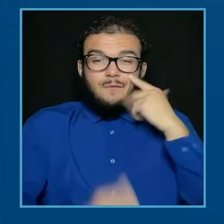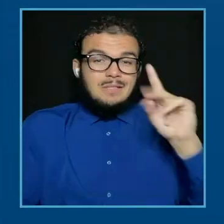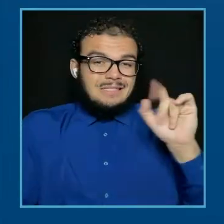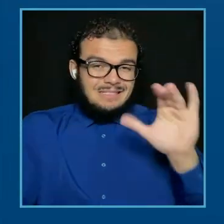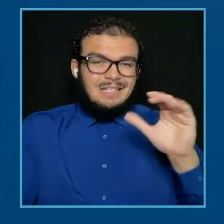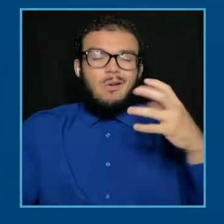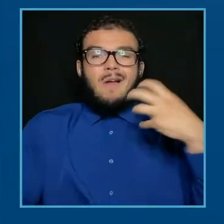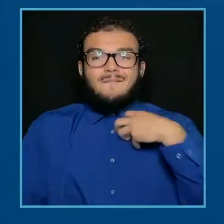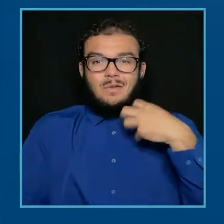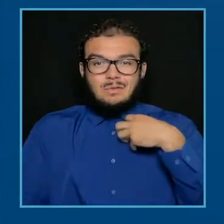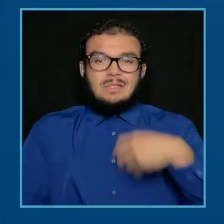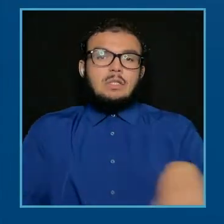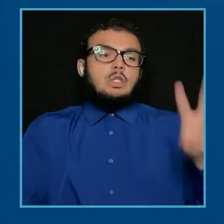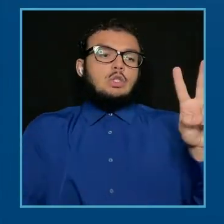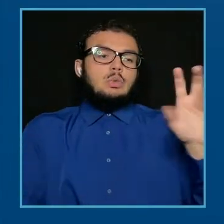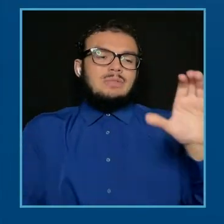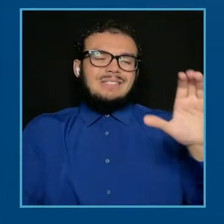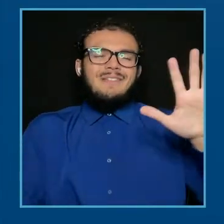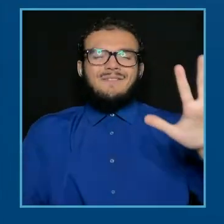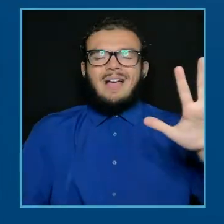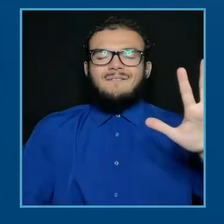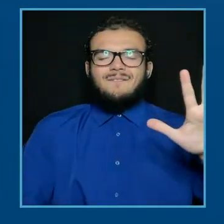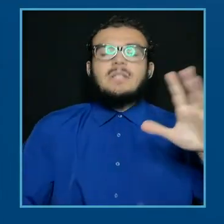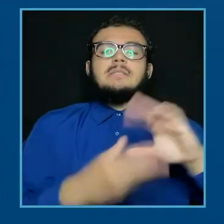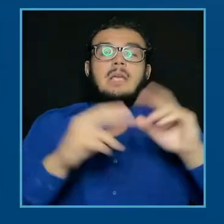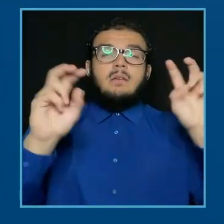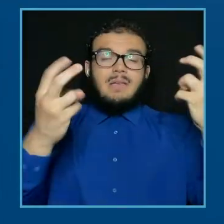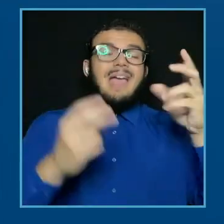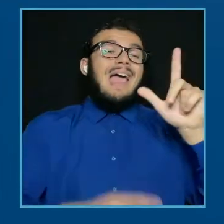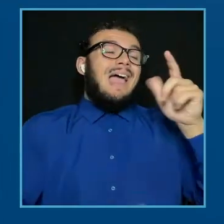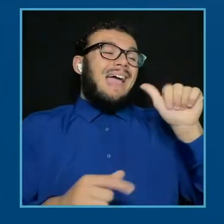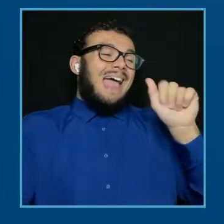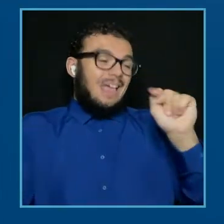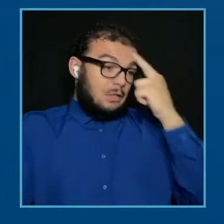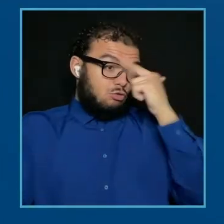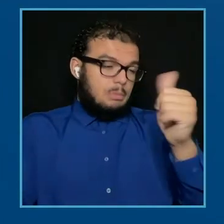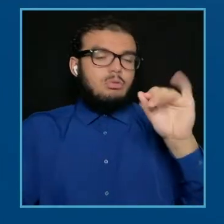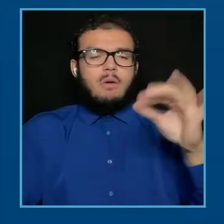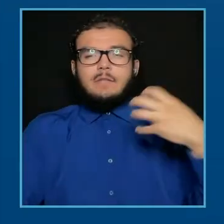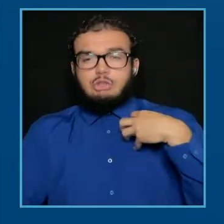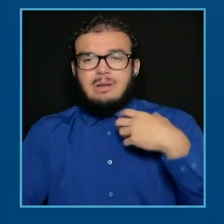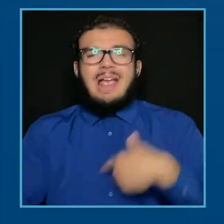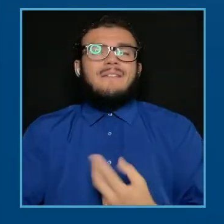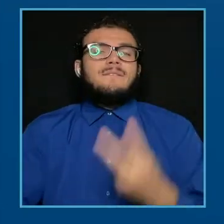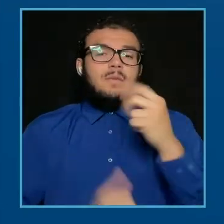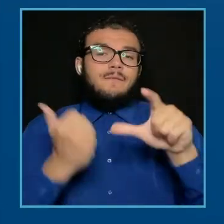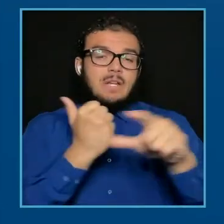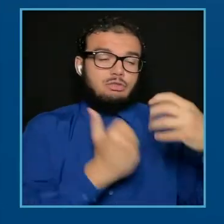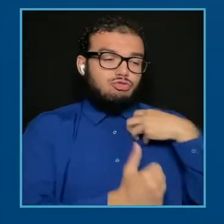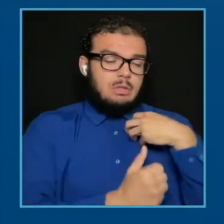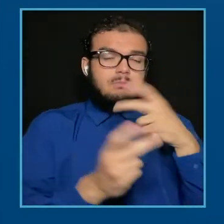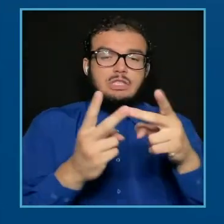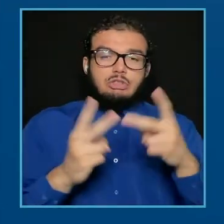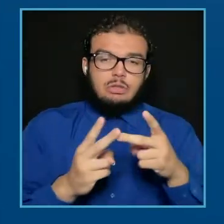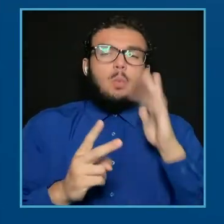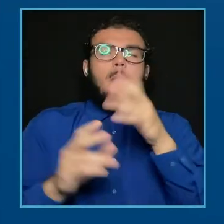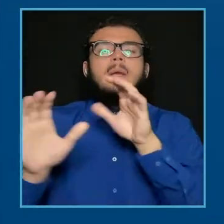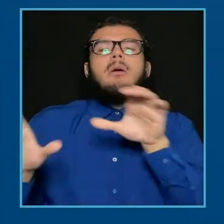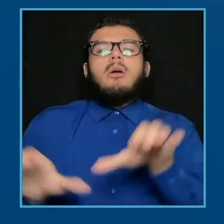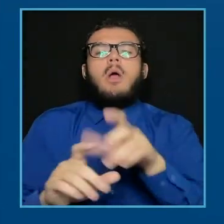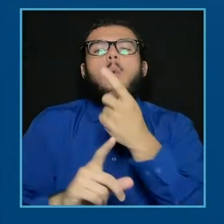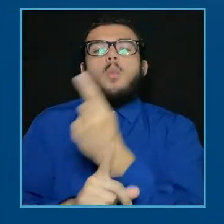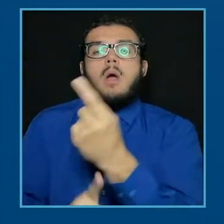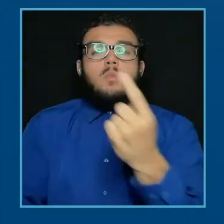officers 2C5 states that at the discretion of the chair, voting for each vice chairperson position will be conducted one at a time among